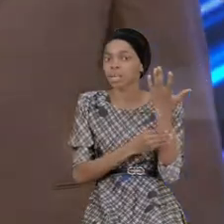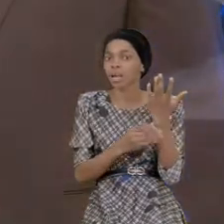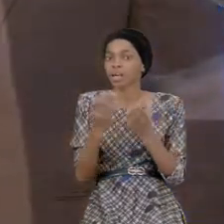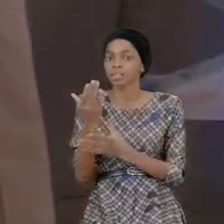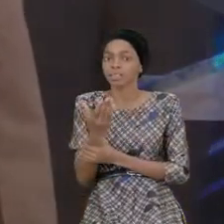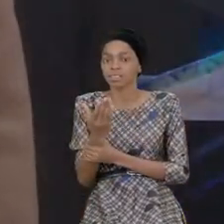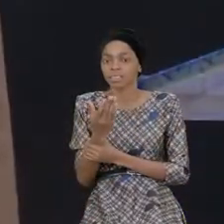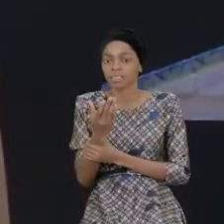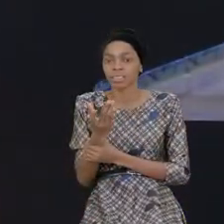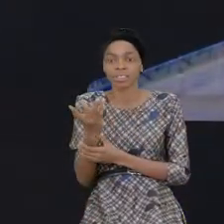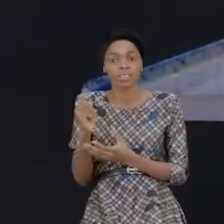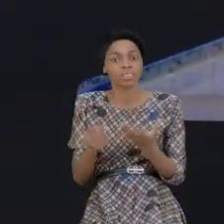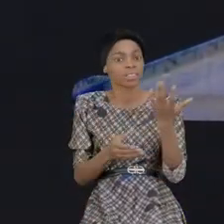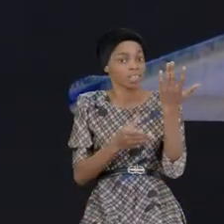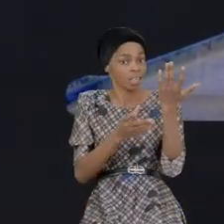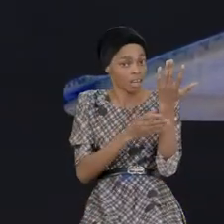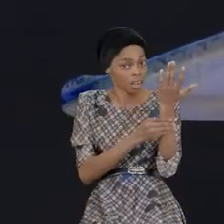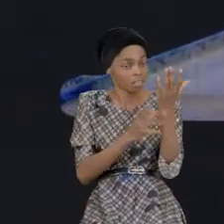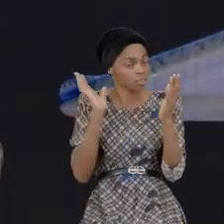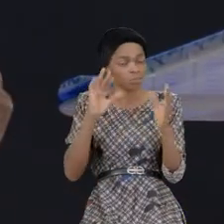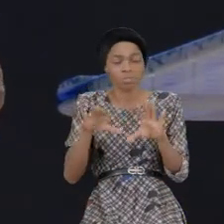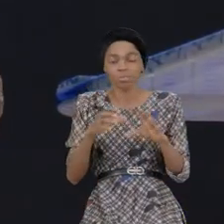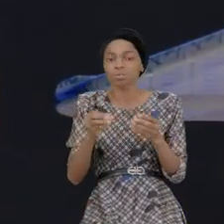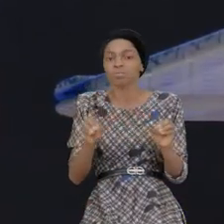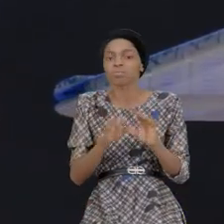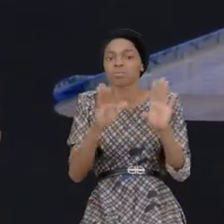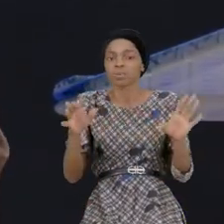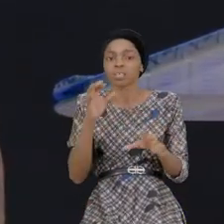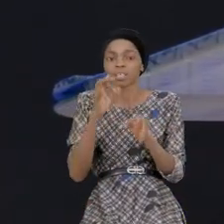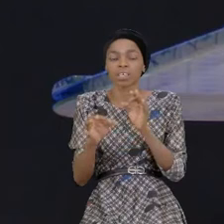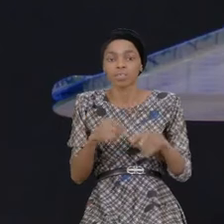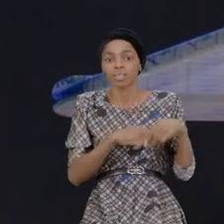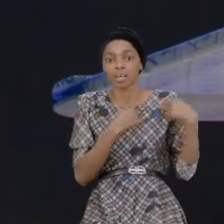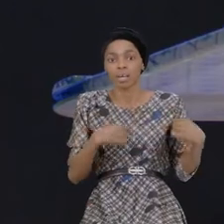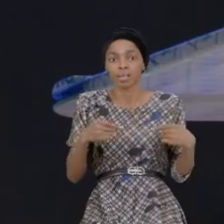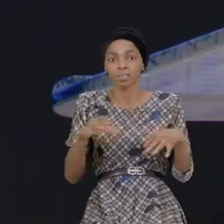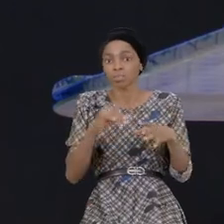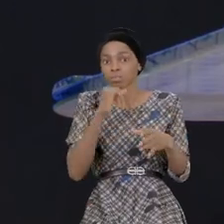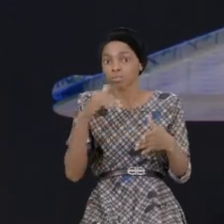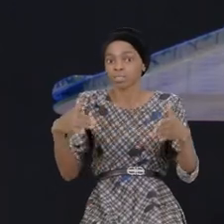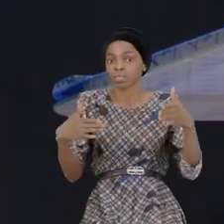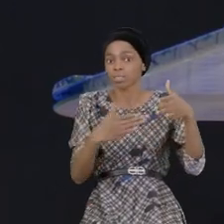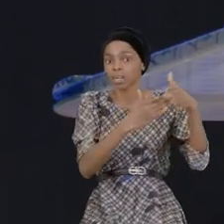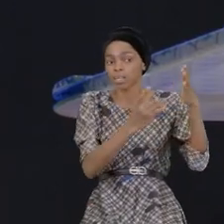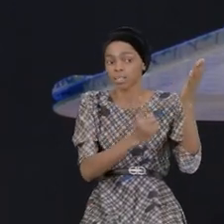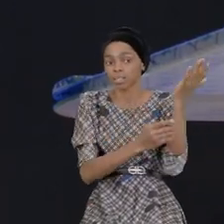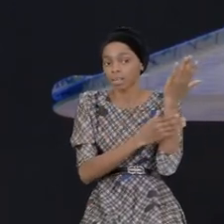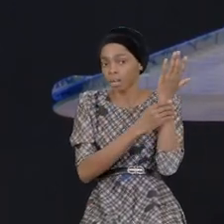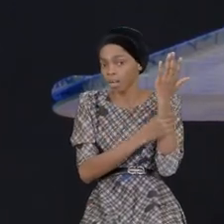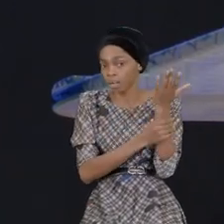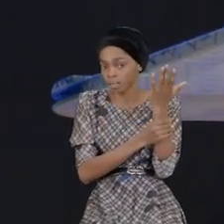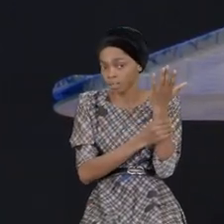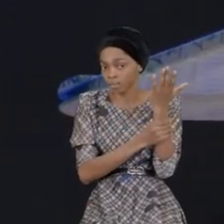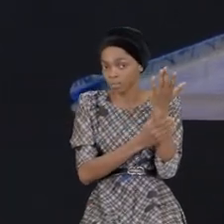The hand will do nothing if the heart does not direct that hand.